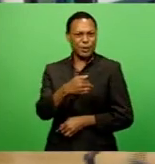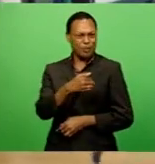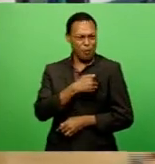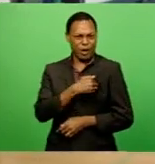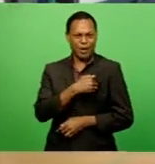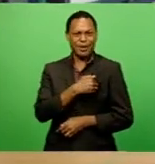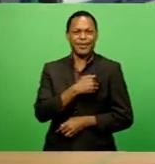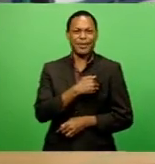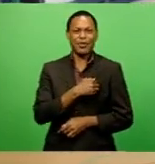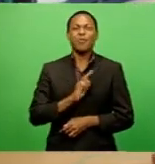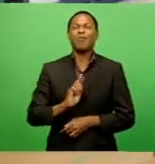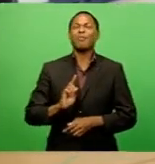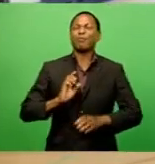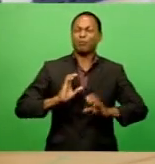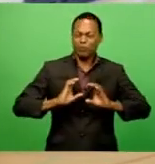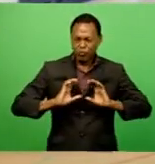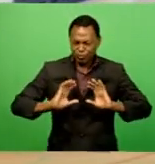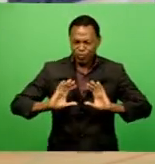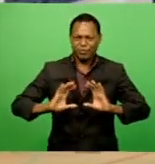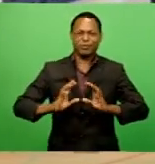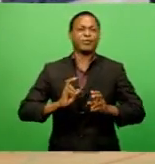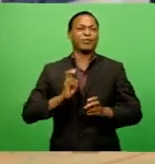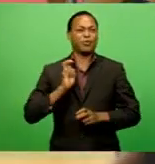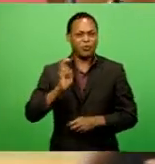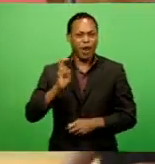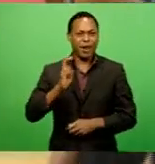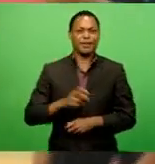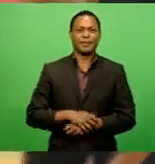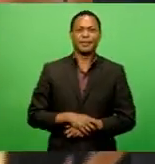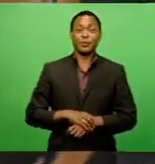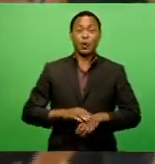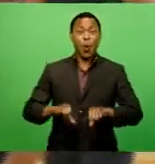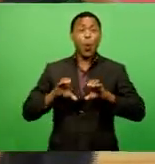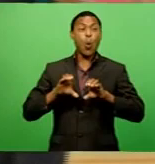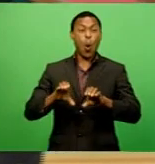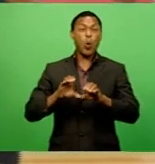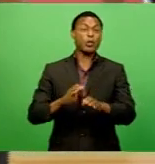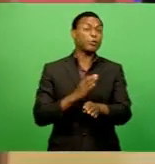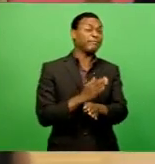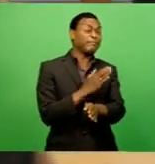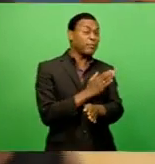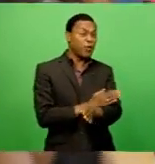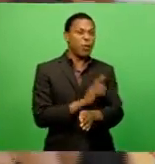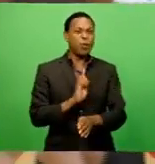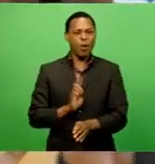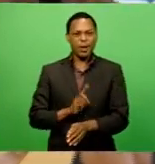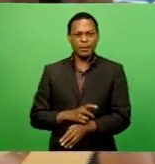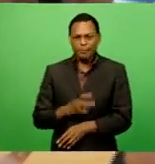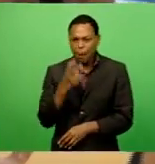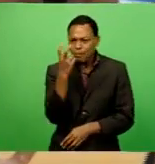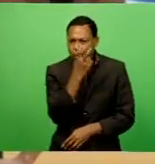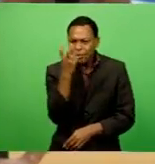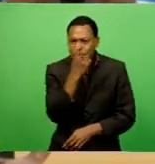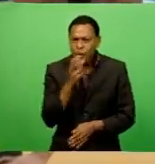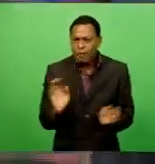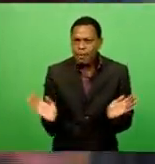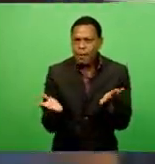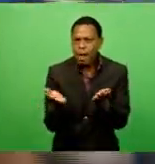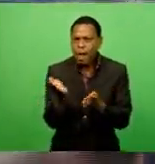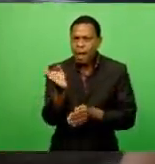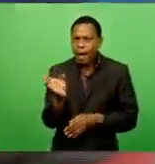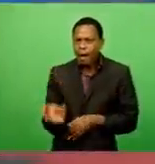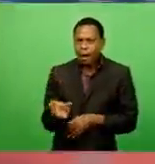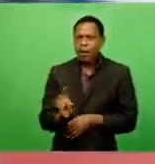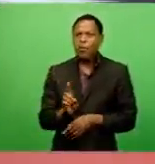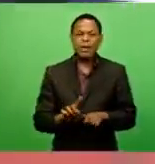for the netball training camp. Former national coach Unaisi Rokora is keeping a close eye on the players as she puts